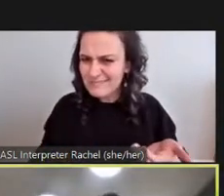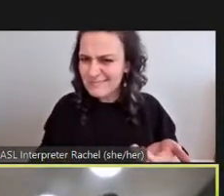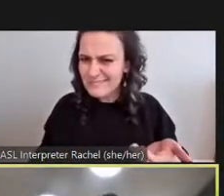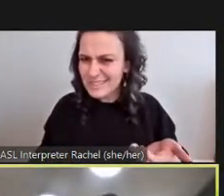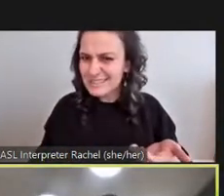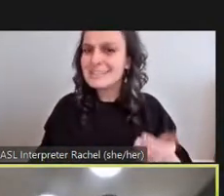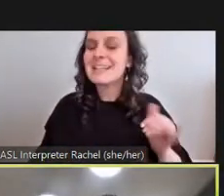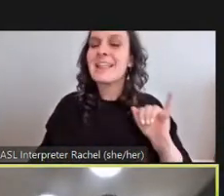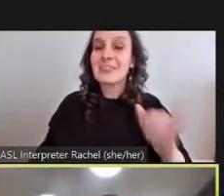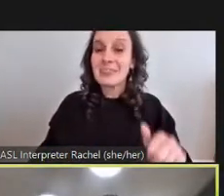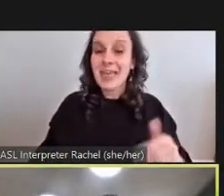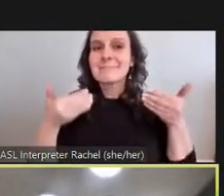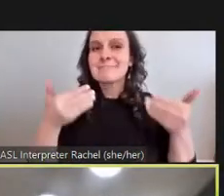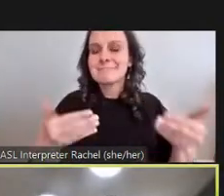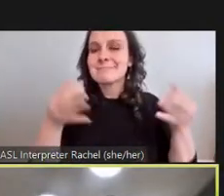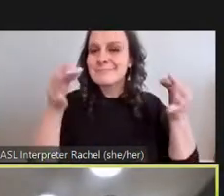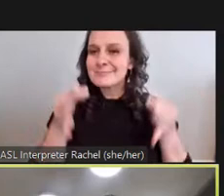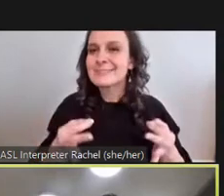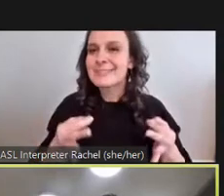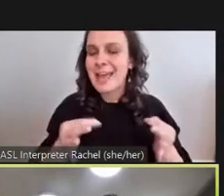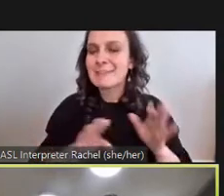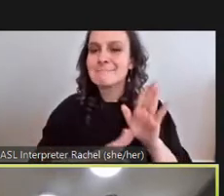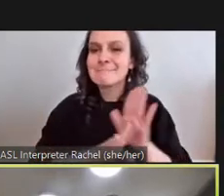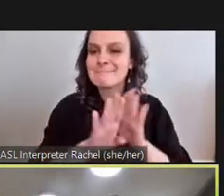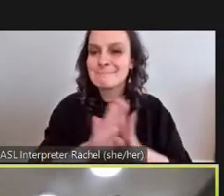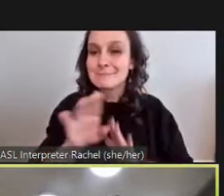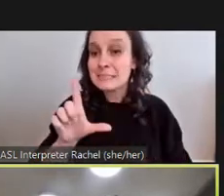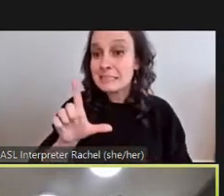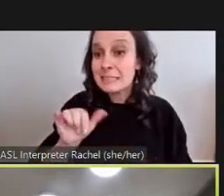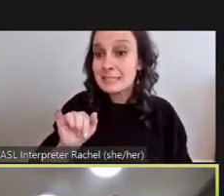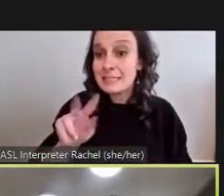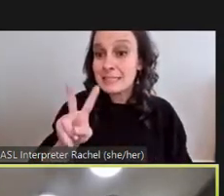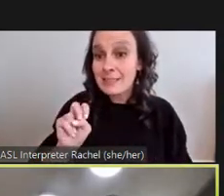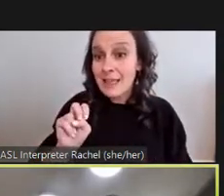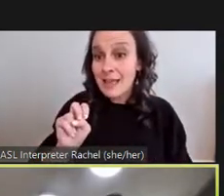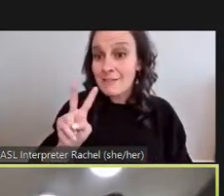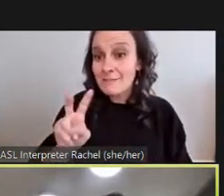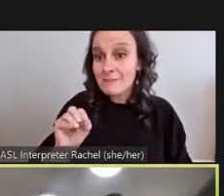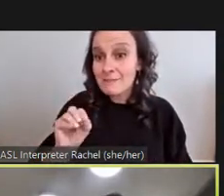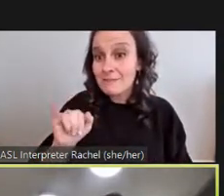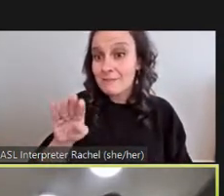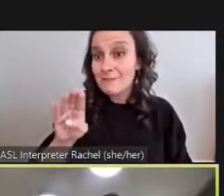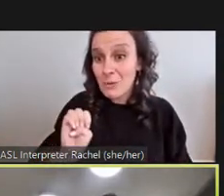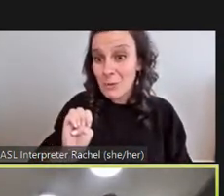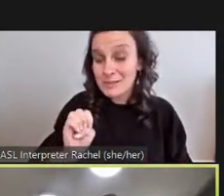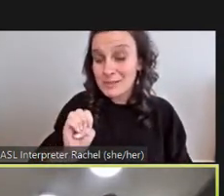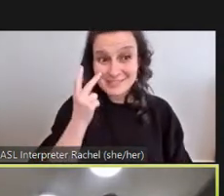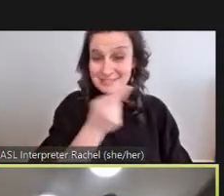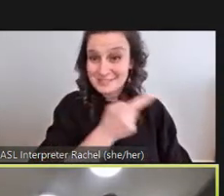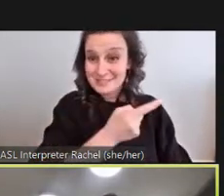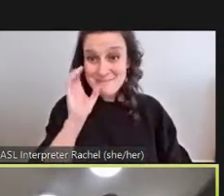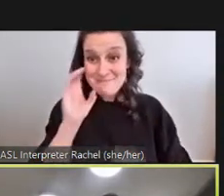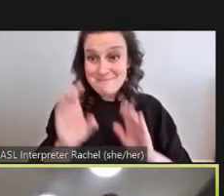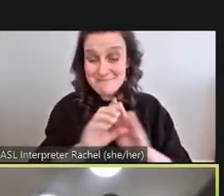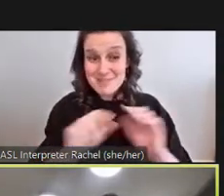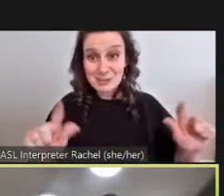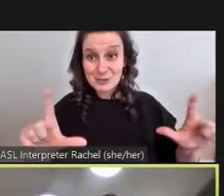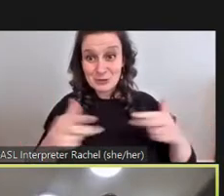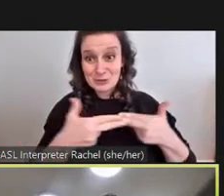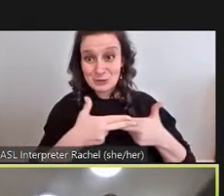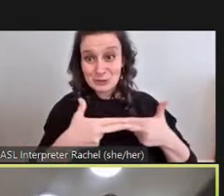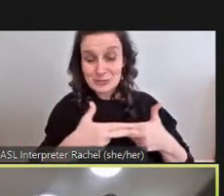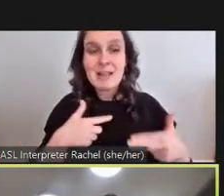So that's why we then developed Live Voice. And you see here a picture of the Live Voice